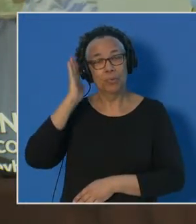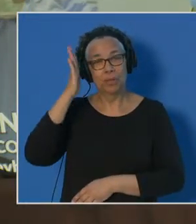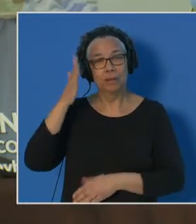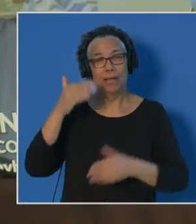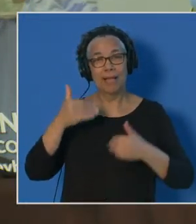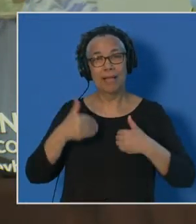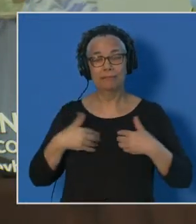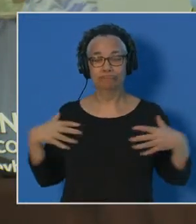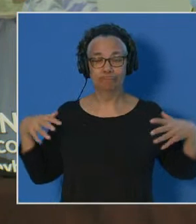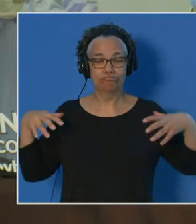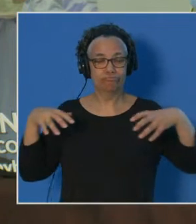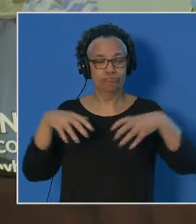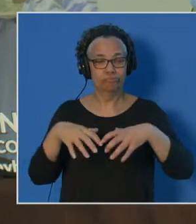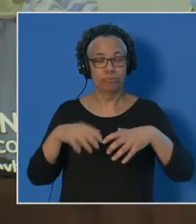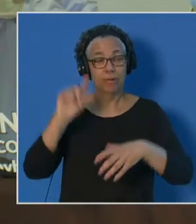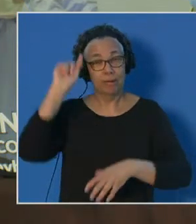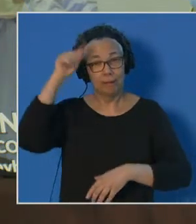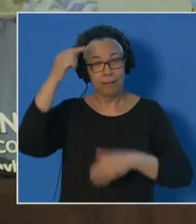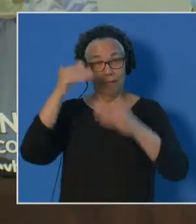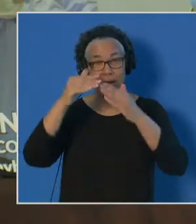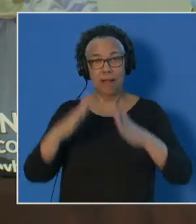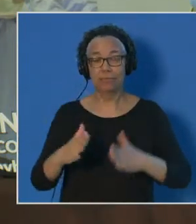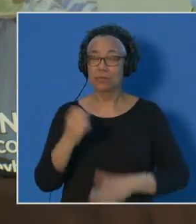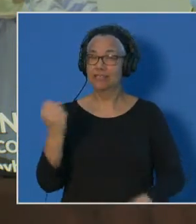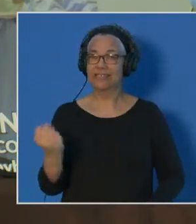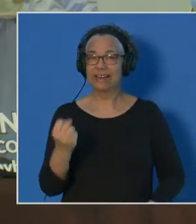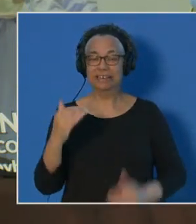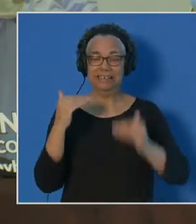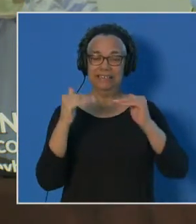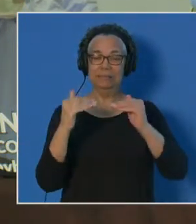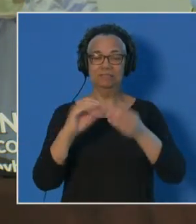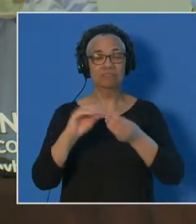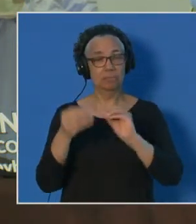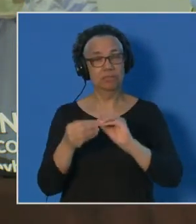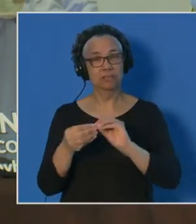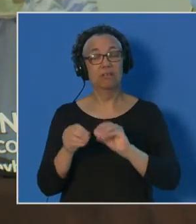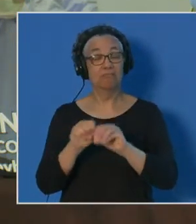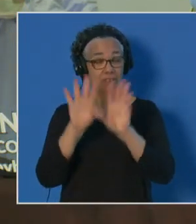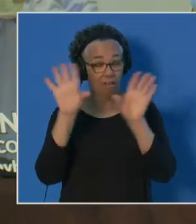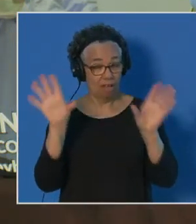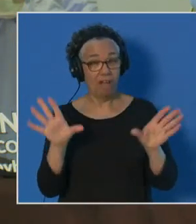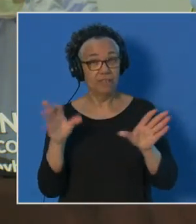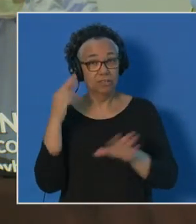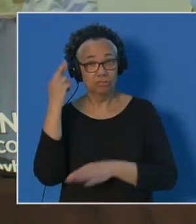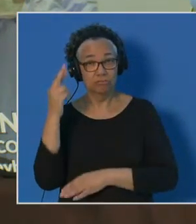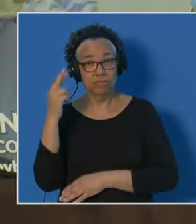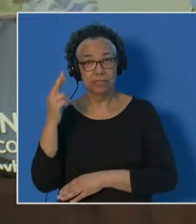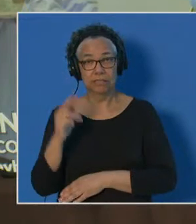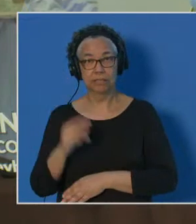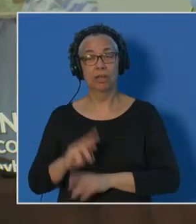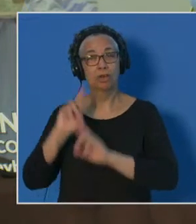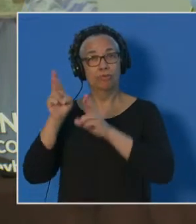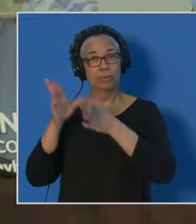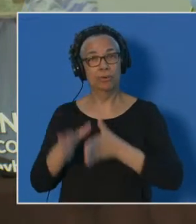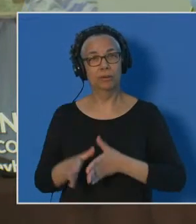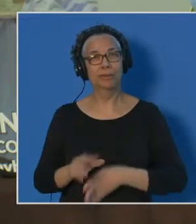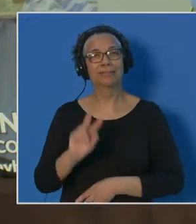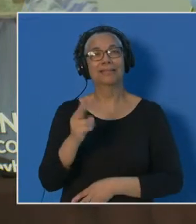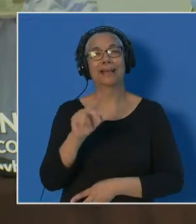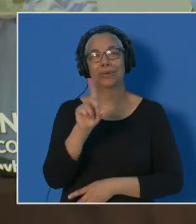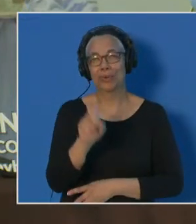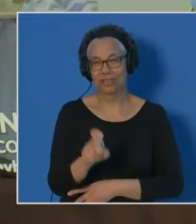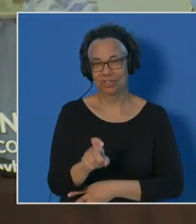gathering at Government House this Saturday, and it'll be limited numbers for obvious reasons. My second question for you as well,